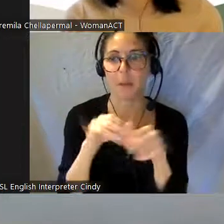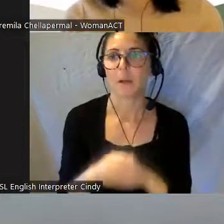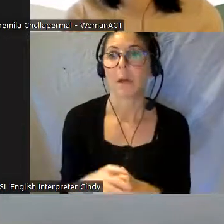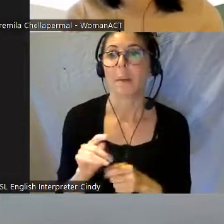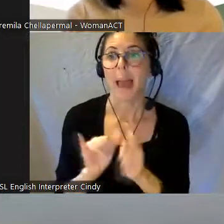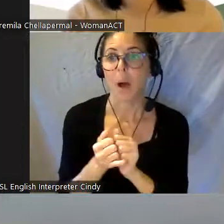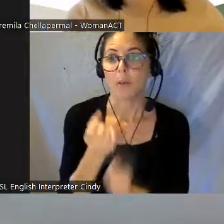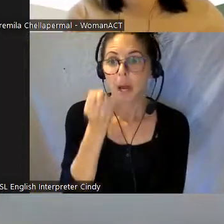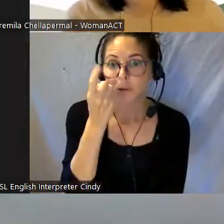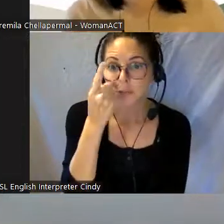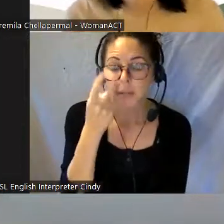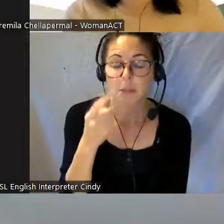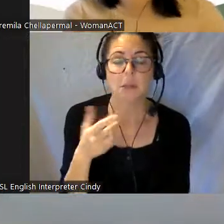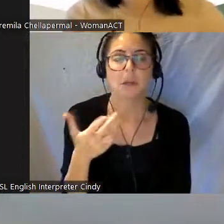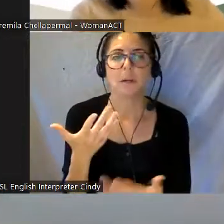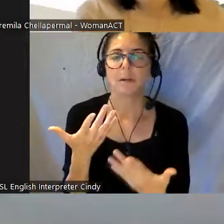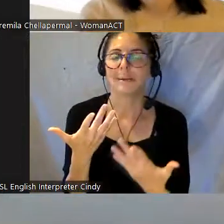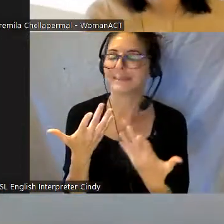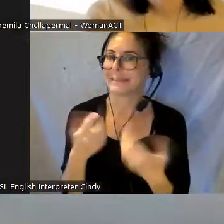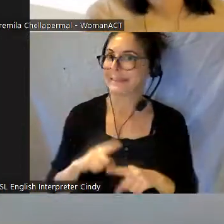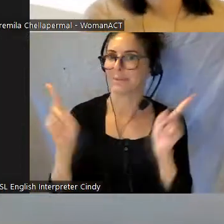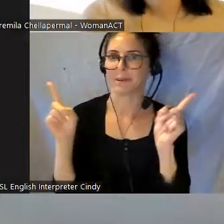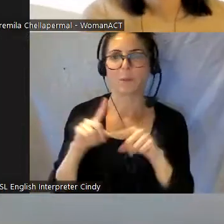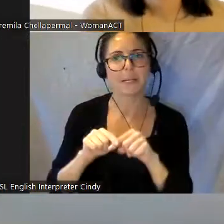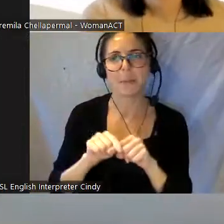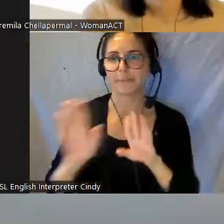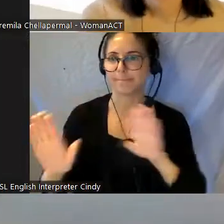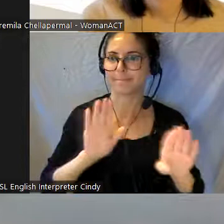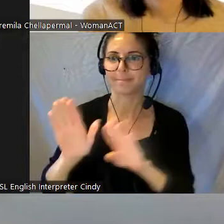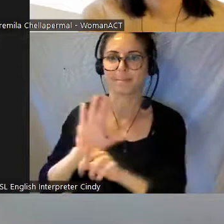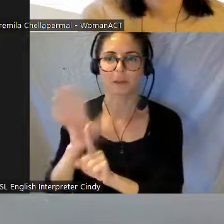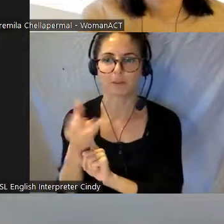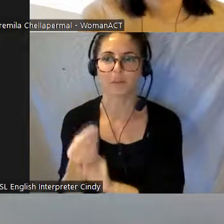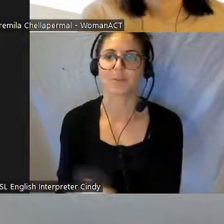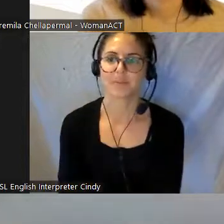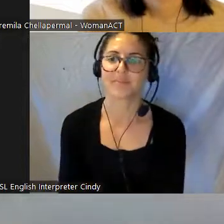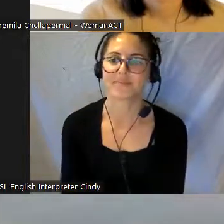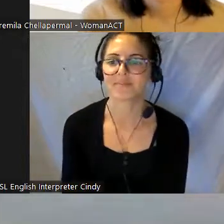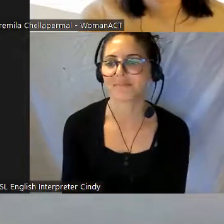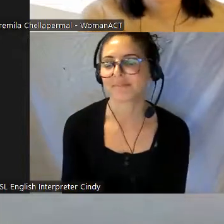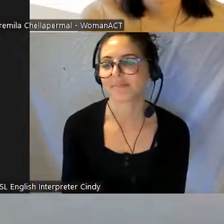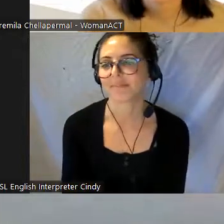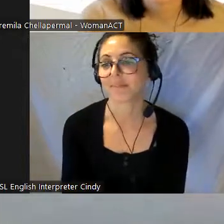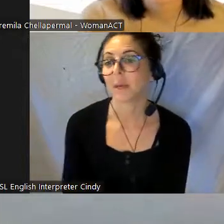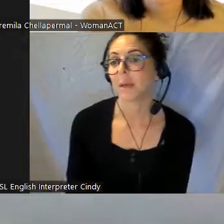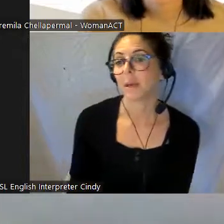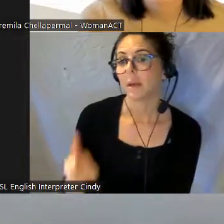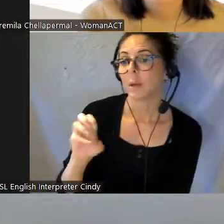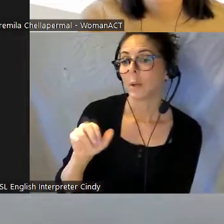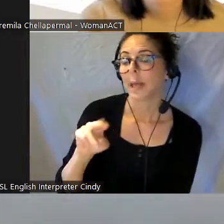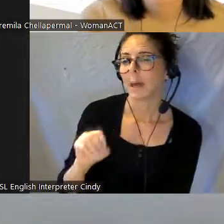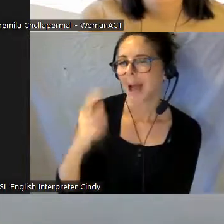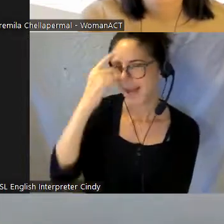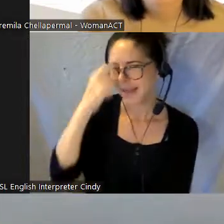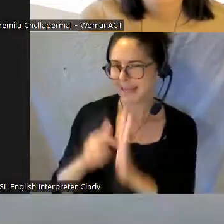they find them was very different depending on their culture. The leaflets, I believe, the information